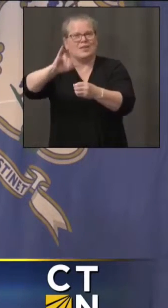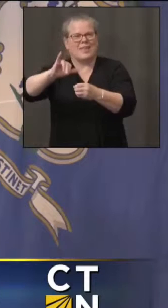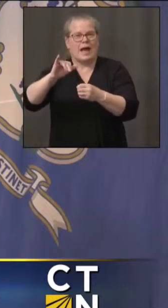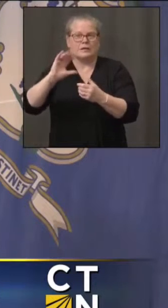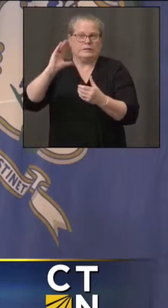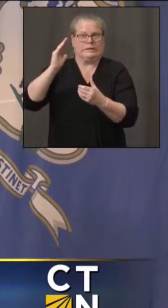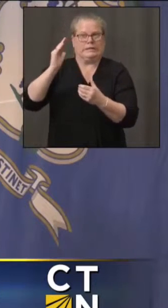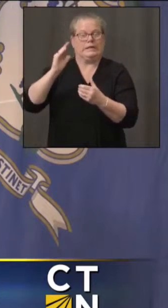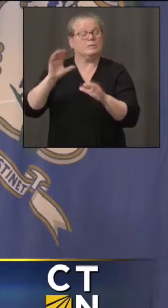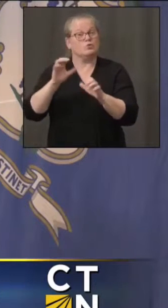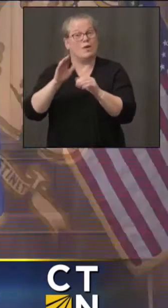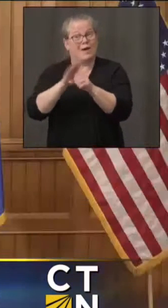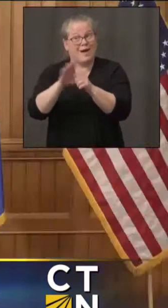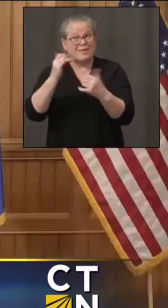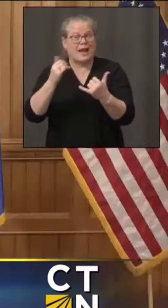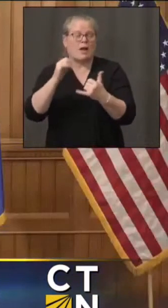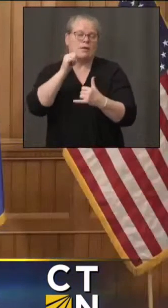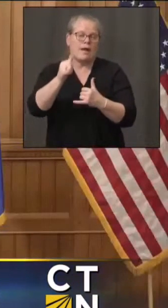Thank you.